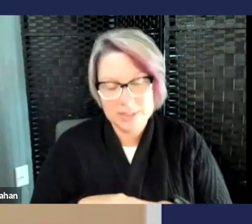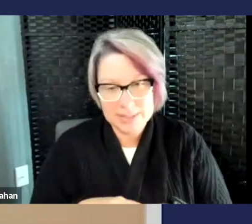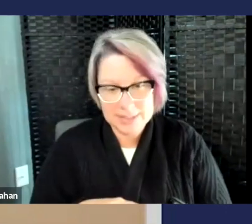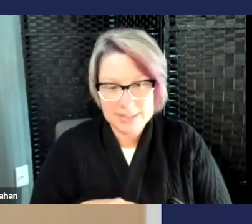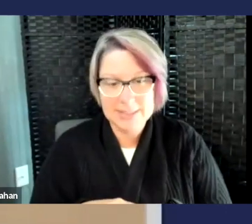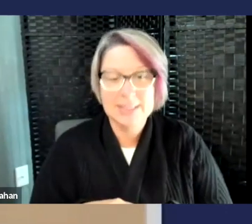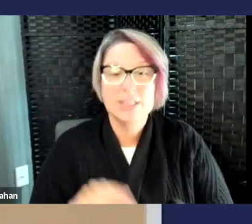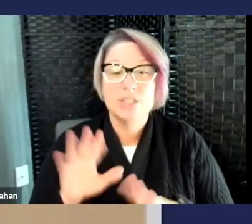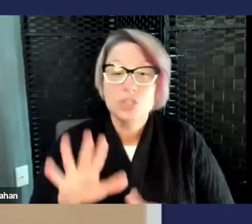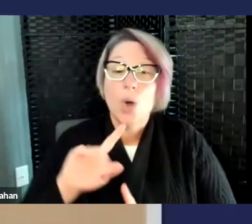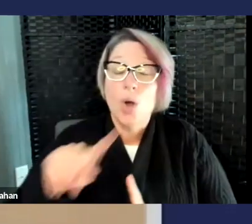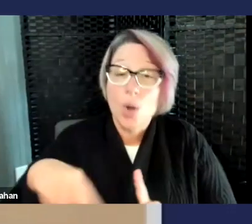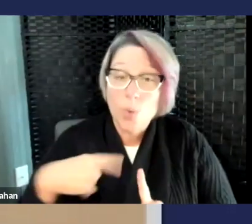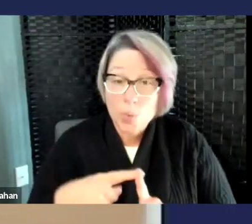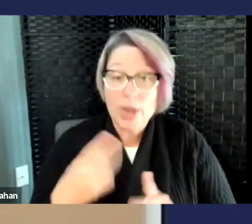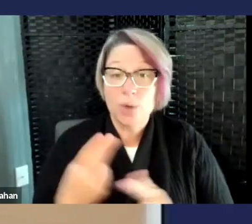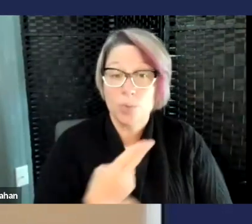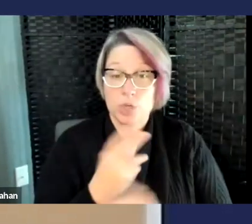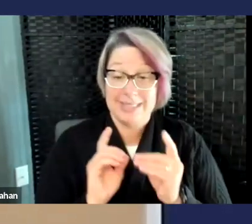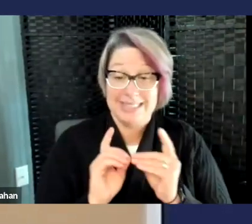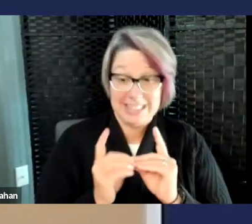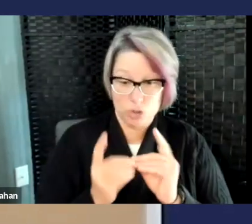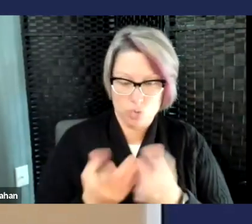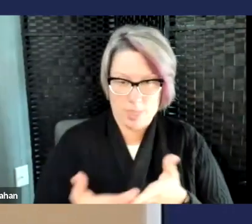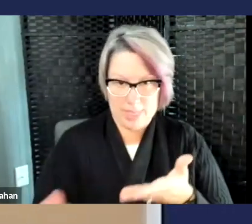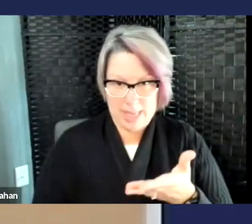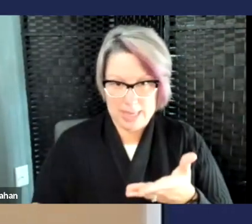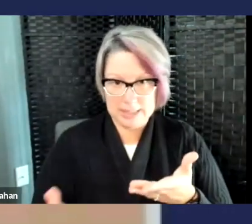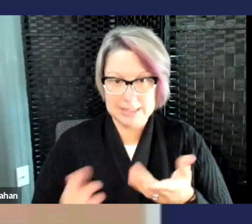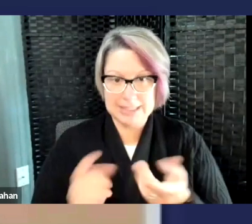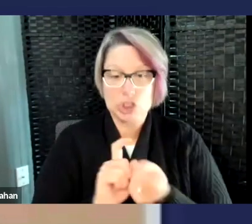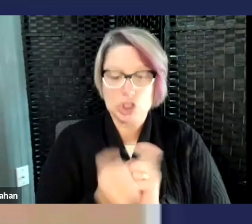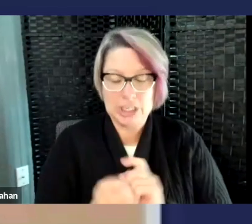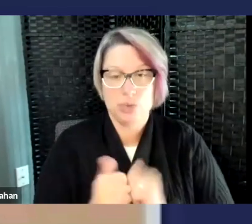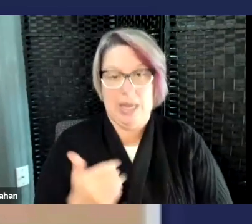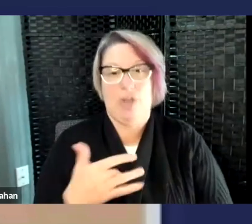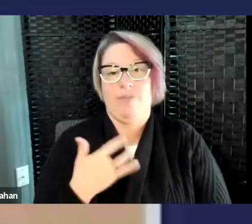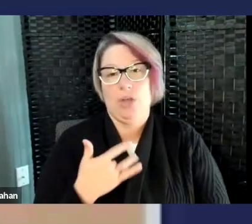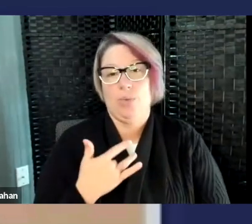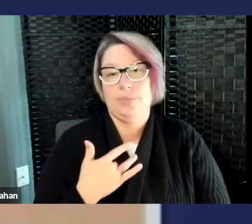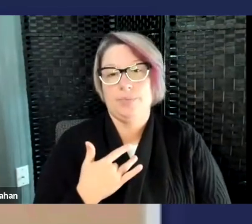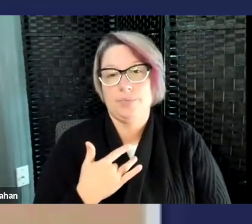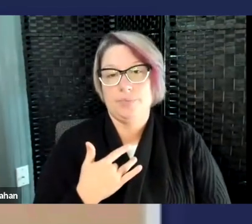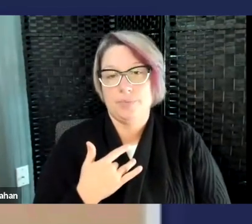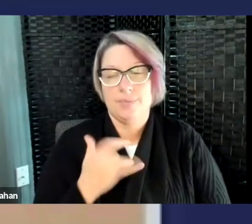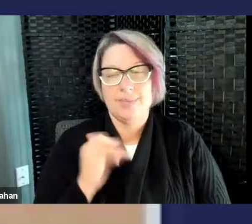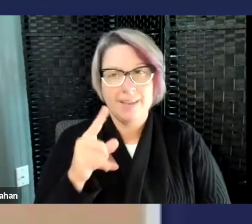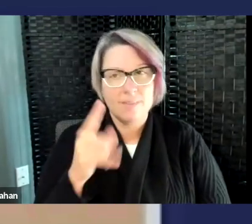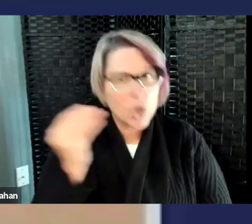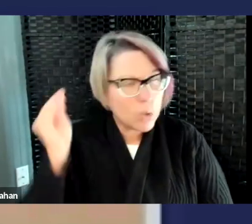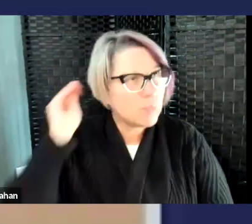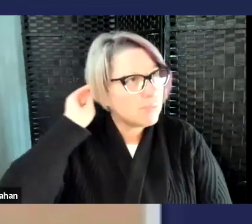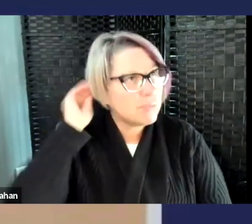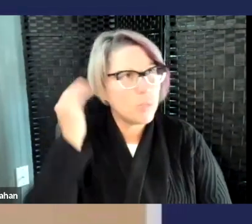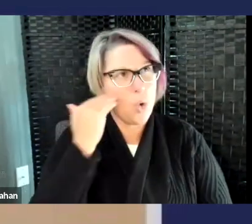when we use digital things, it changes the way we feel. All right. If we know that, that's the first